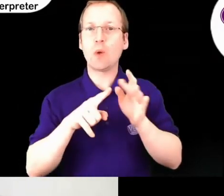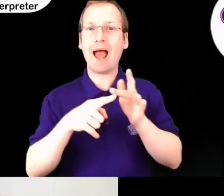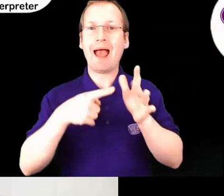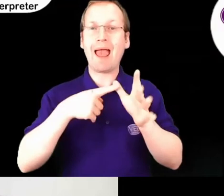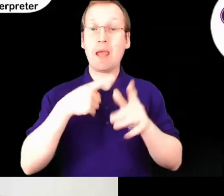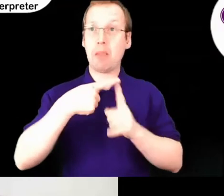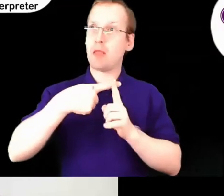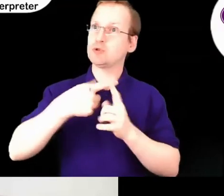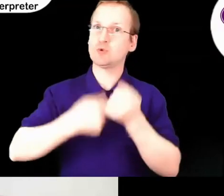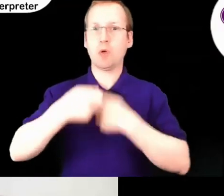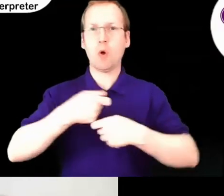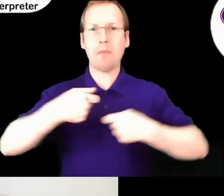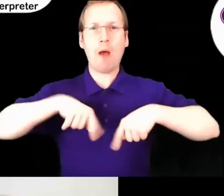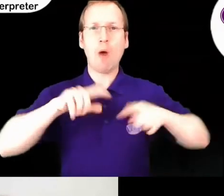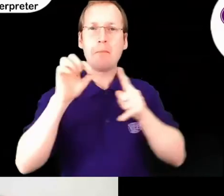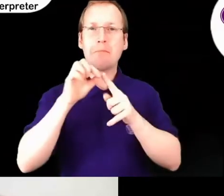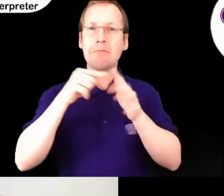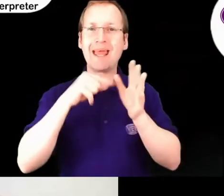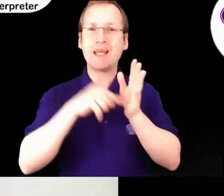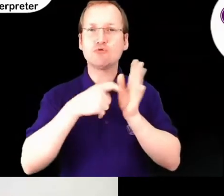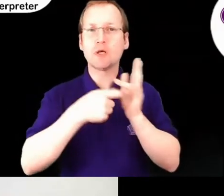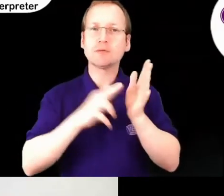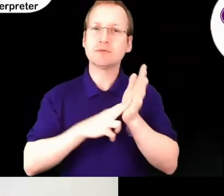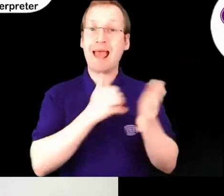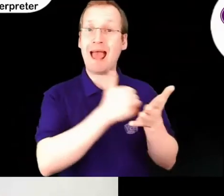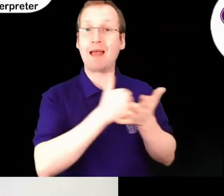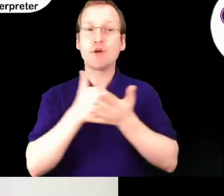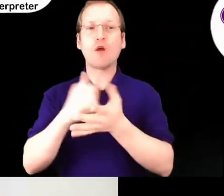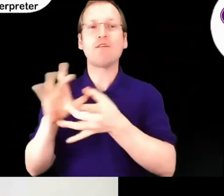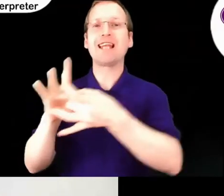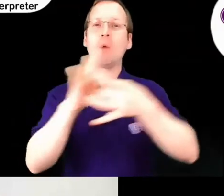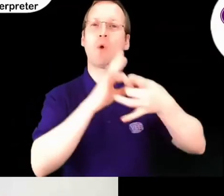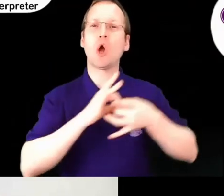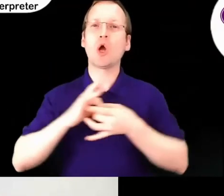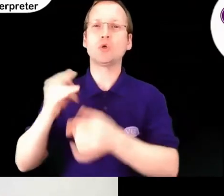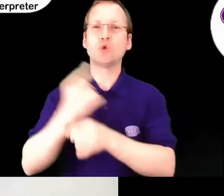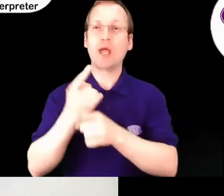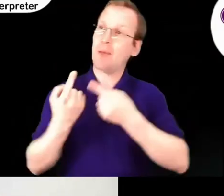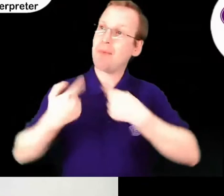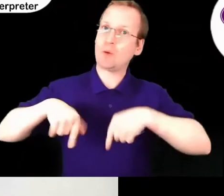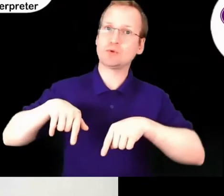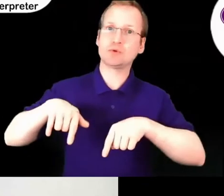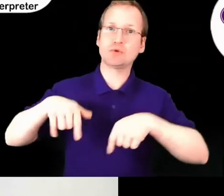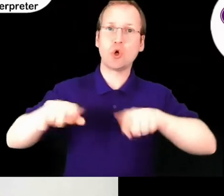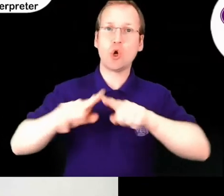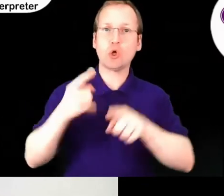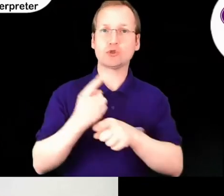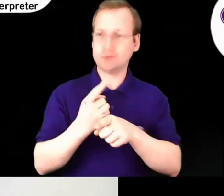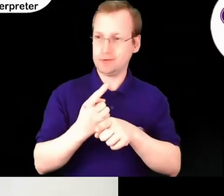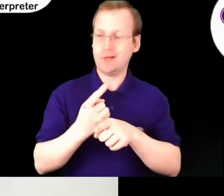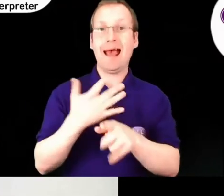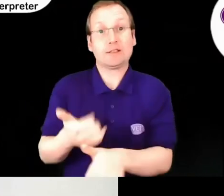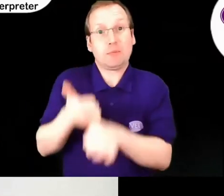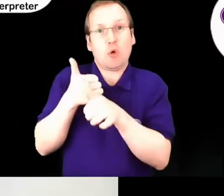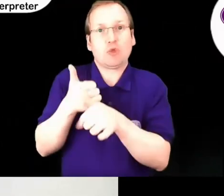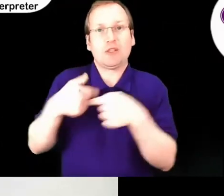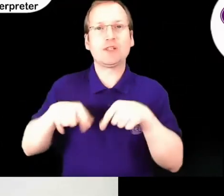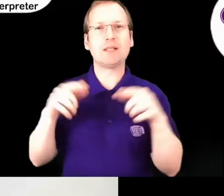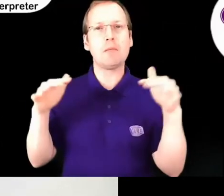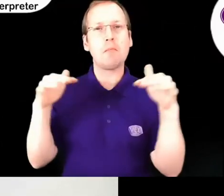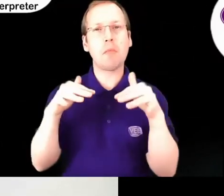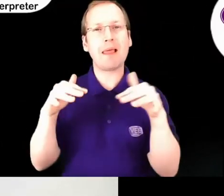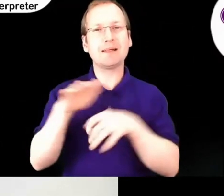become our patrons. They're advocates for our network, speaking about us and supporting us in the public eye. We're proud that